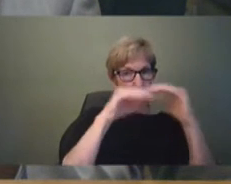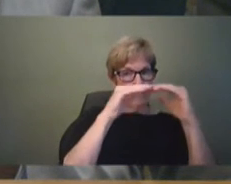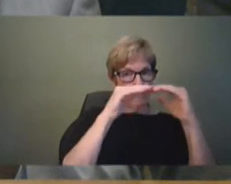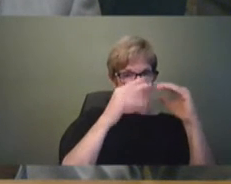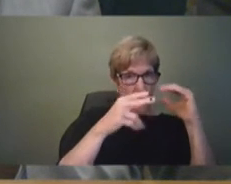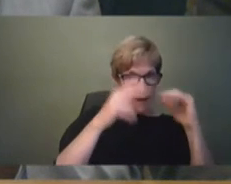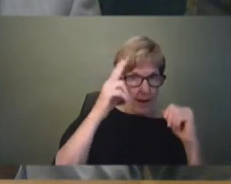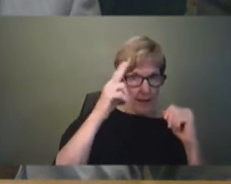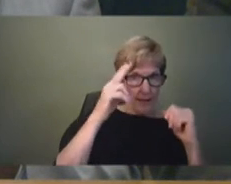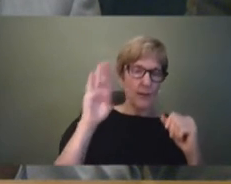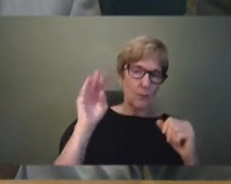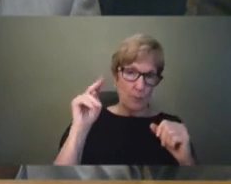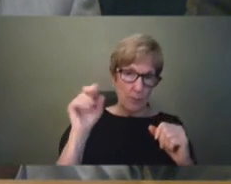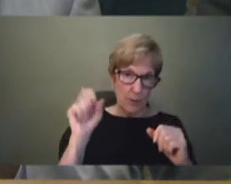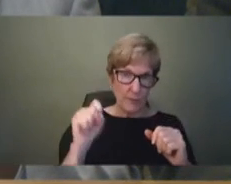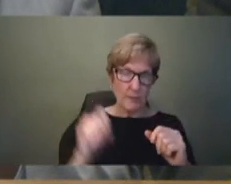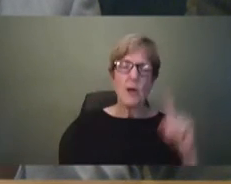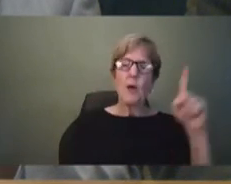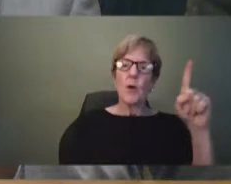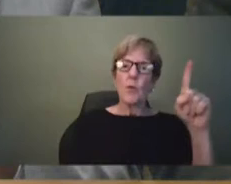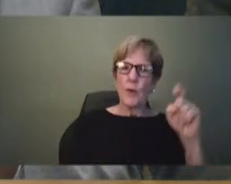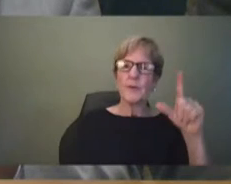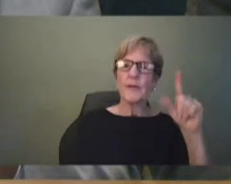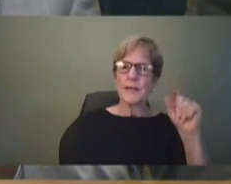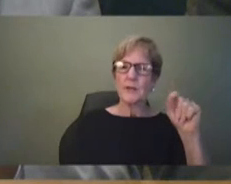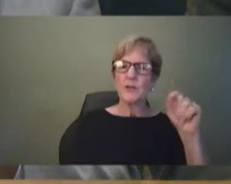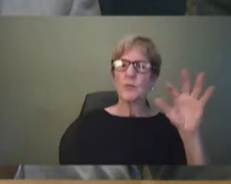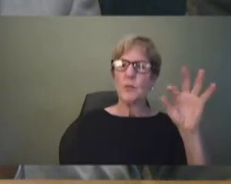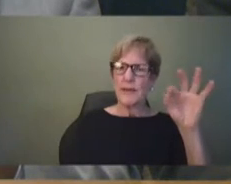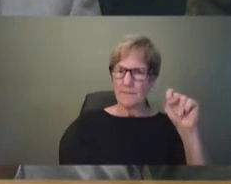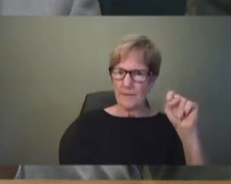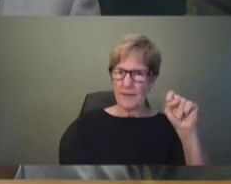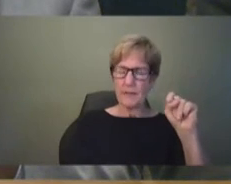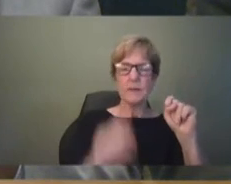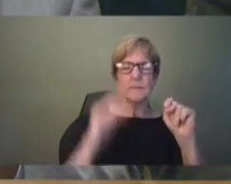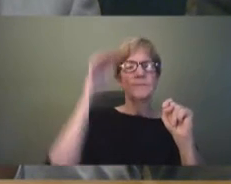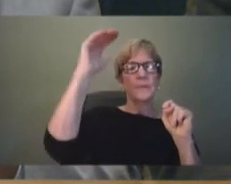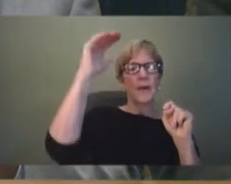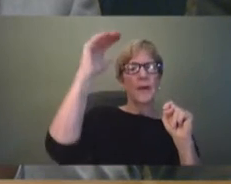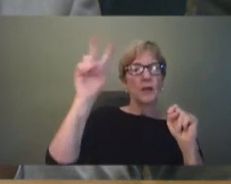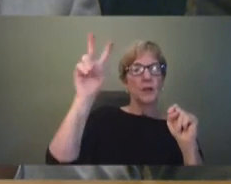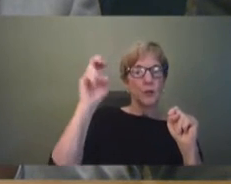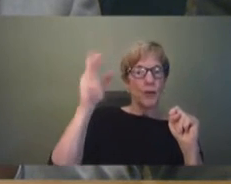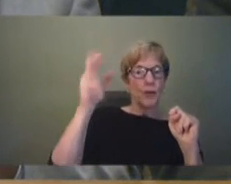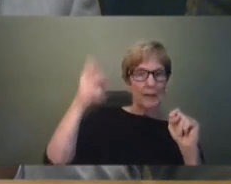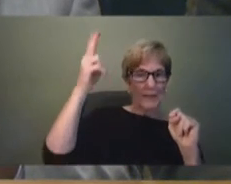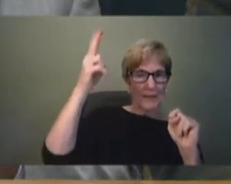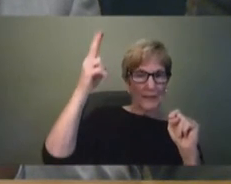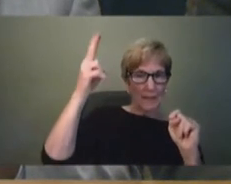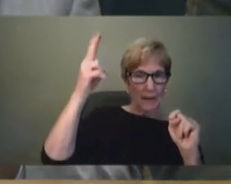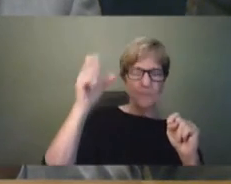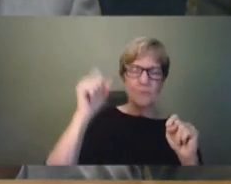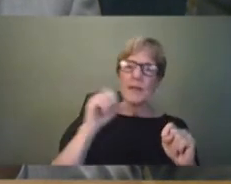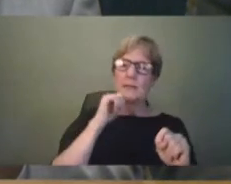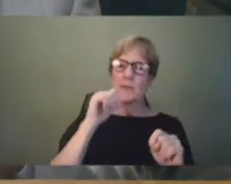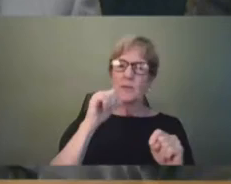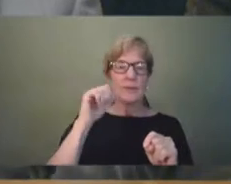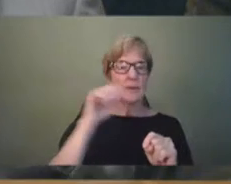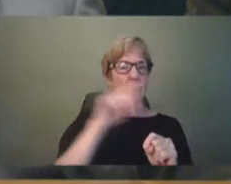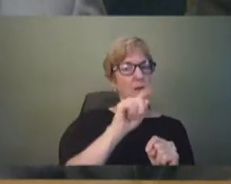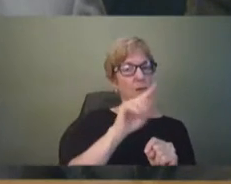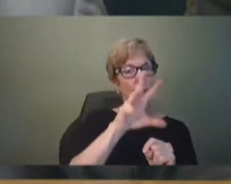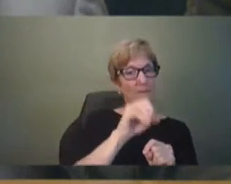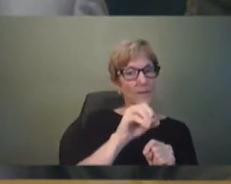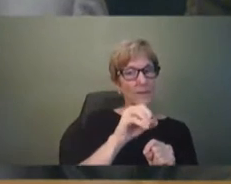bonuses are 120 ft at the lowest or 200 at the highest uh so I don't think at 150 we're out of bounds of